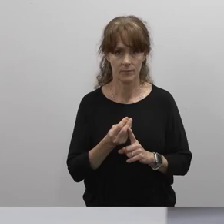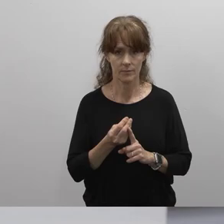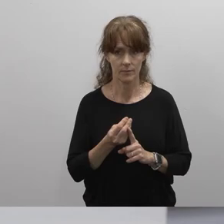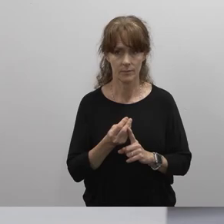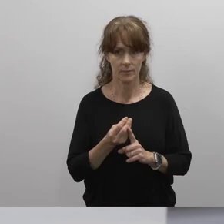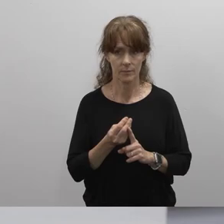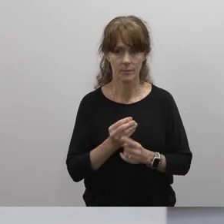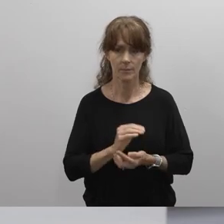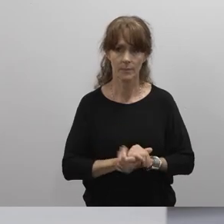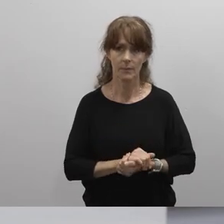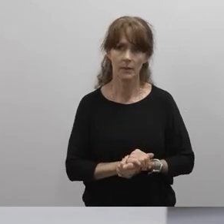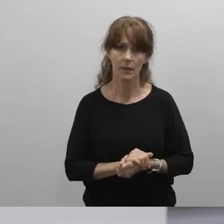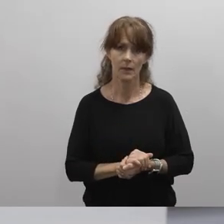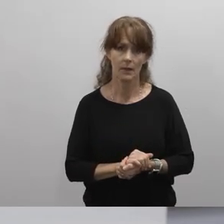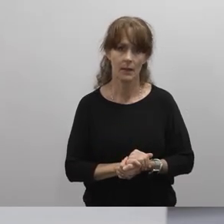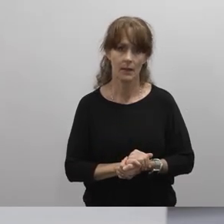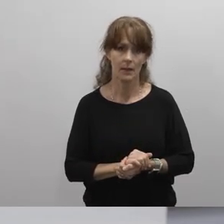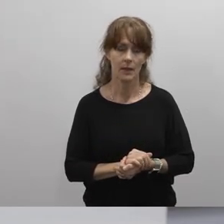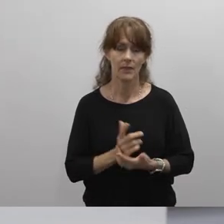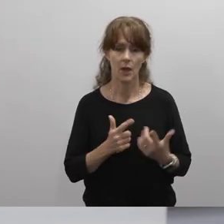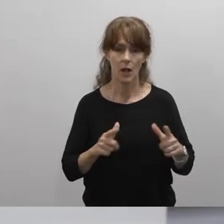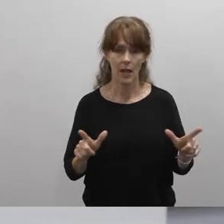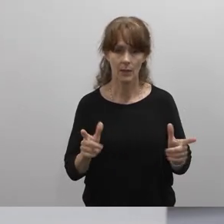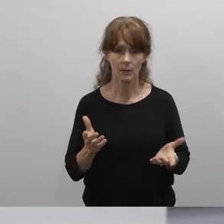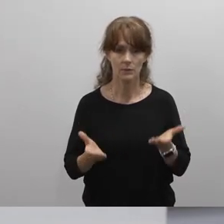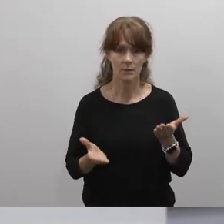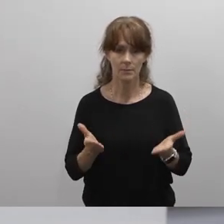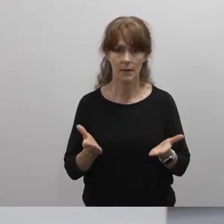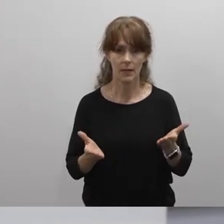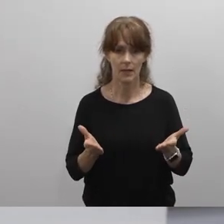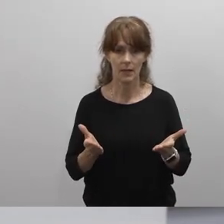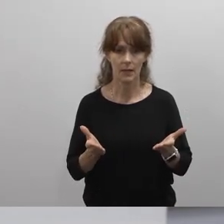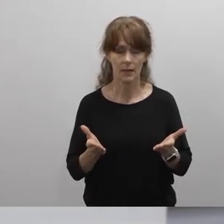their, you know, language may be